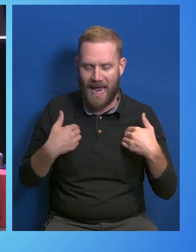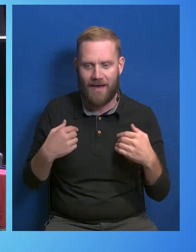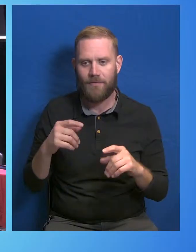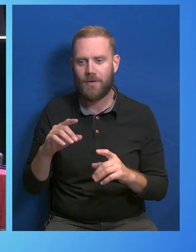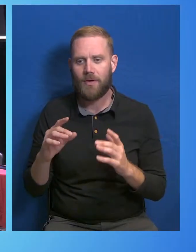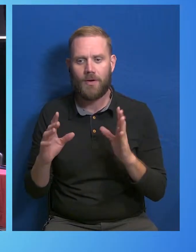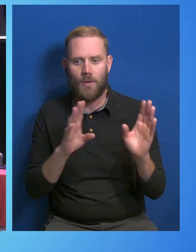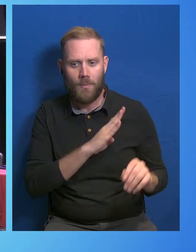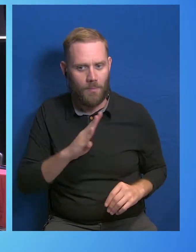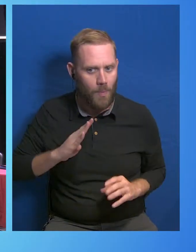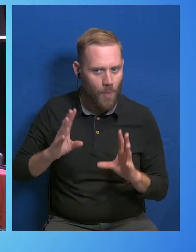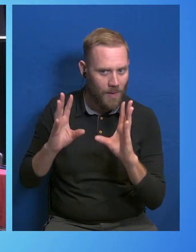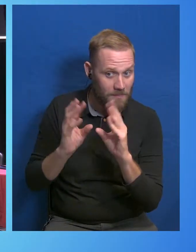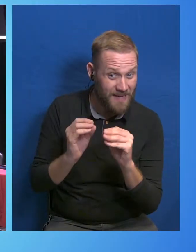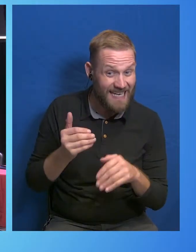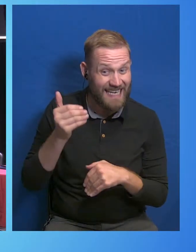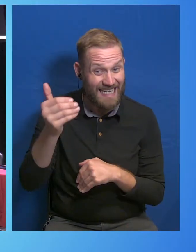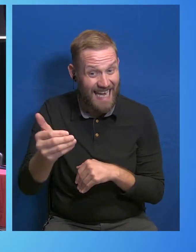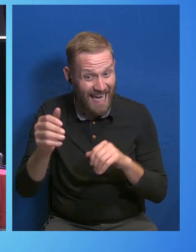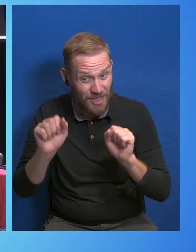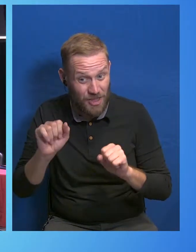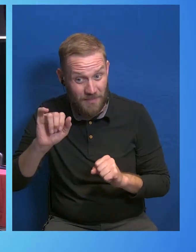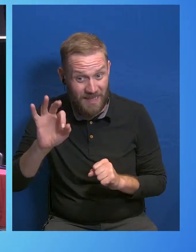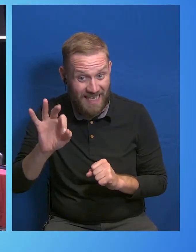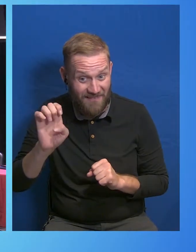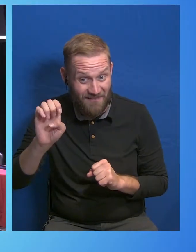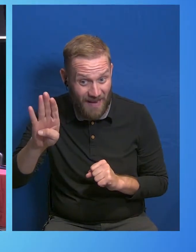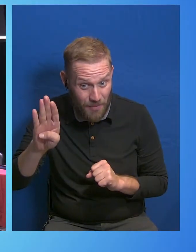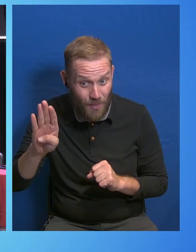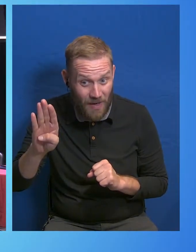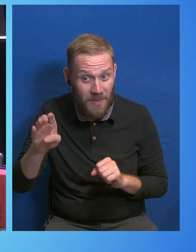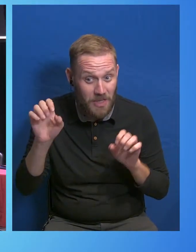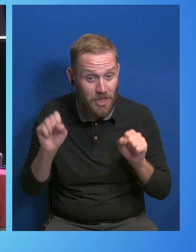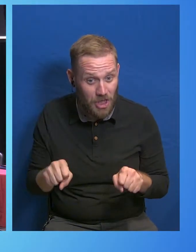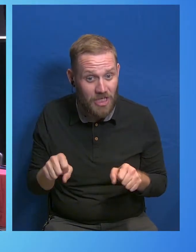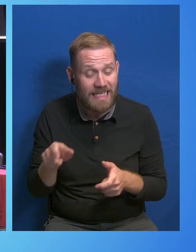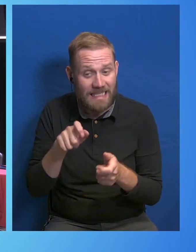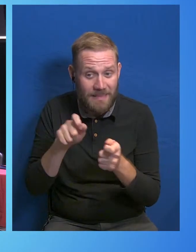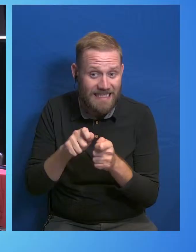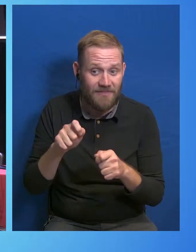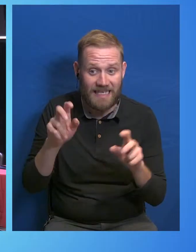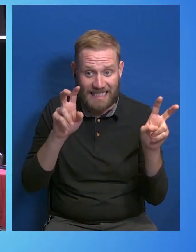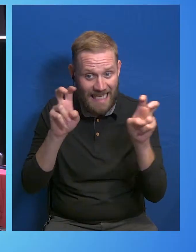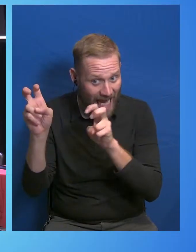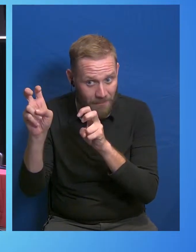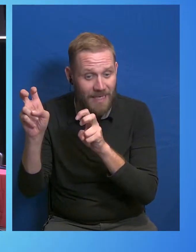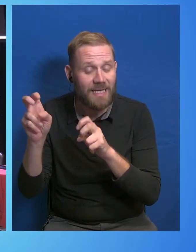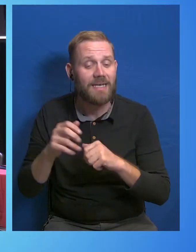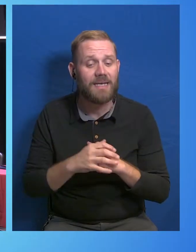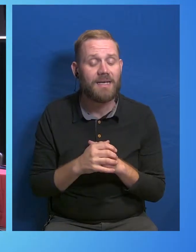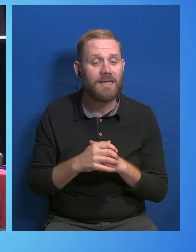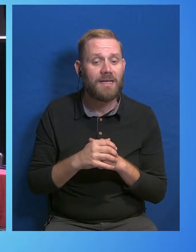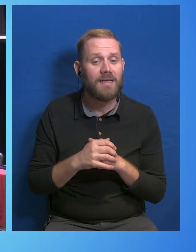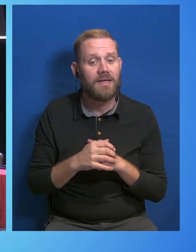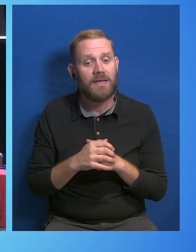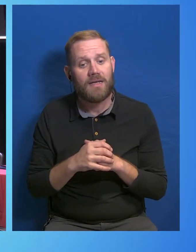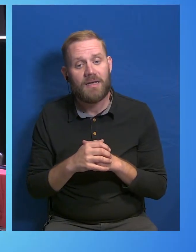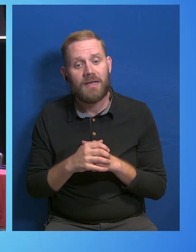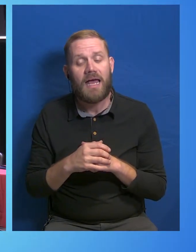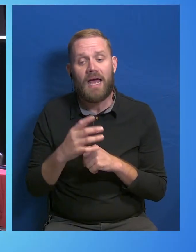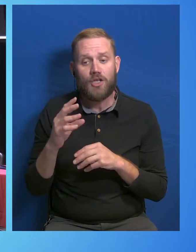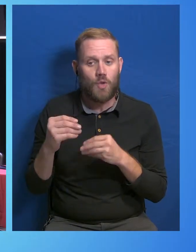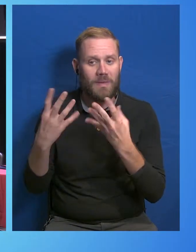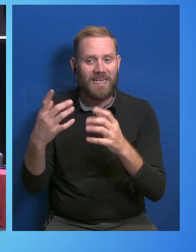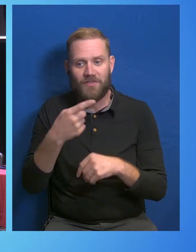technically our next one could be in February with a specific topic that gives the subject matter experts